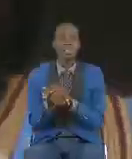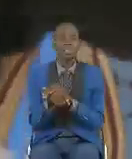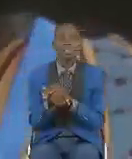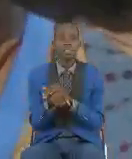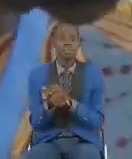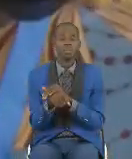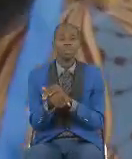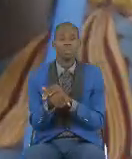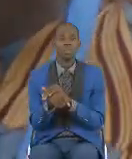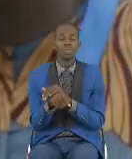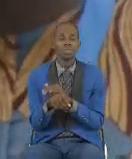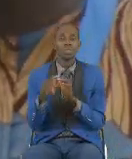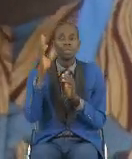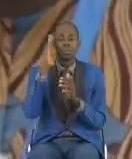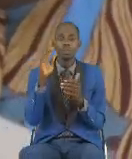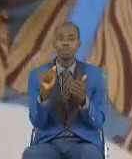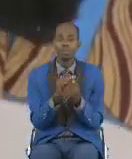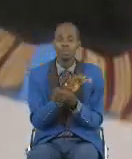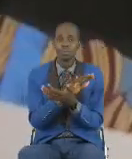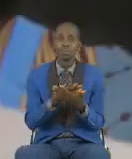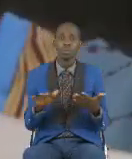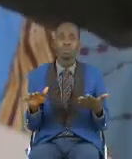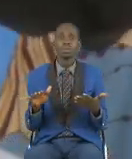will destroy